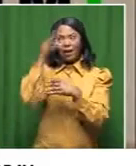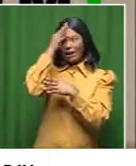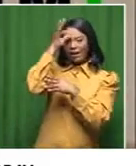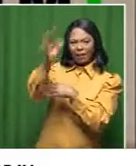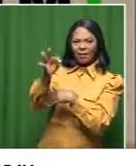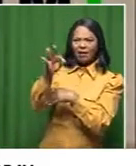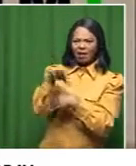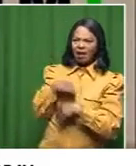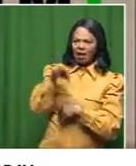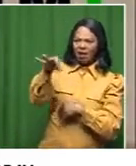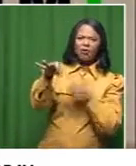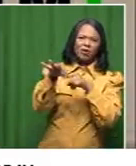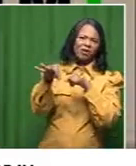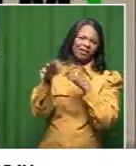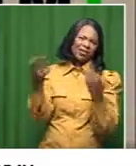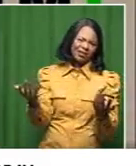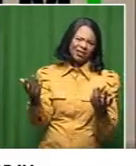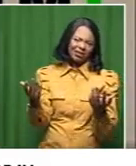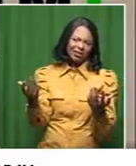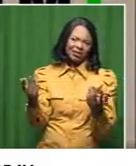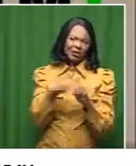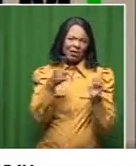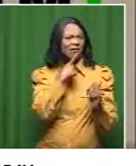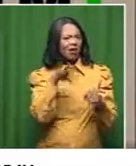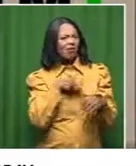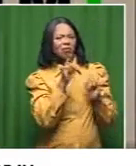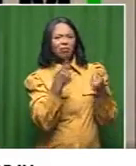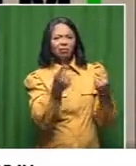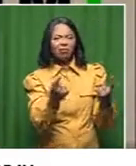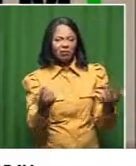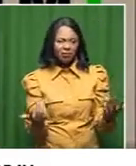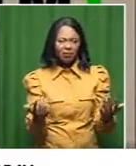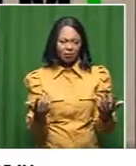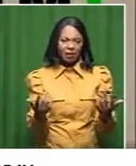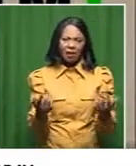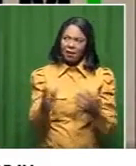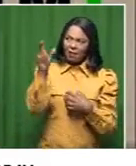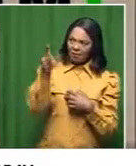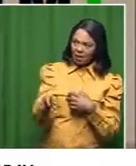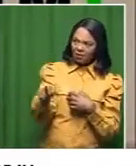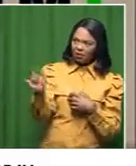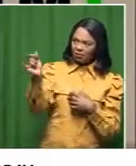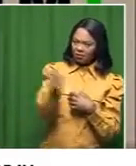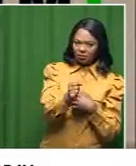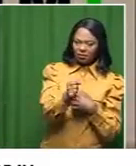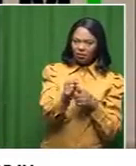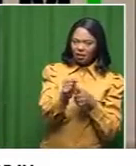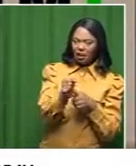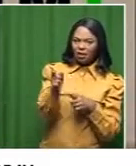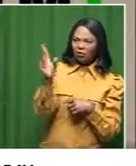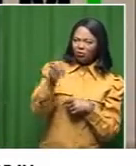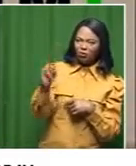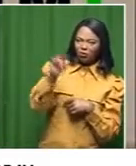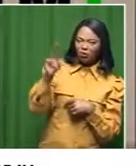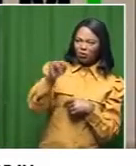can afford this. So you're talking about getting some rebate, and somebody out there is just, you know, talking about